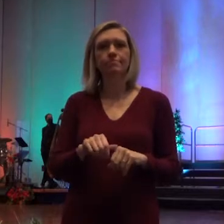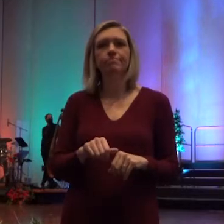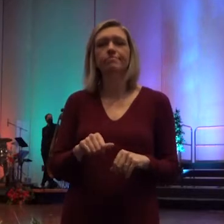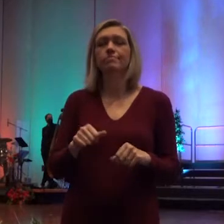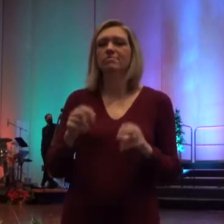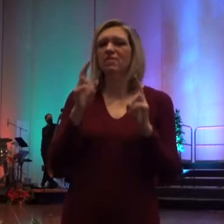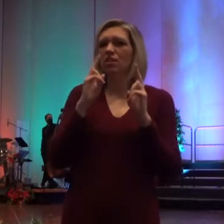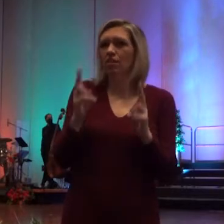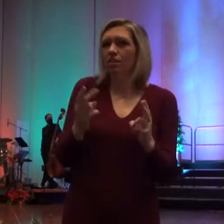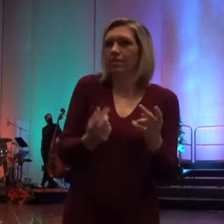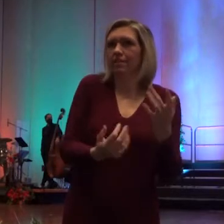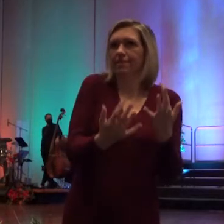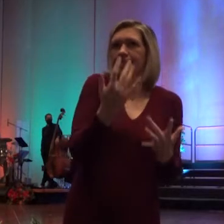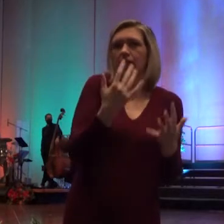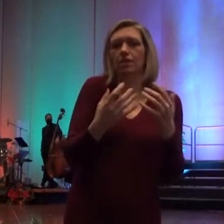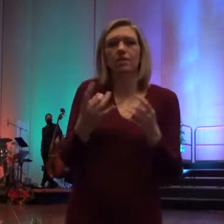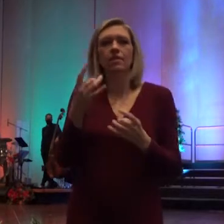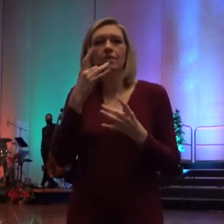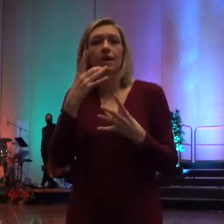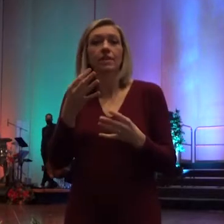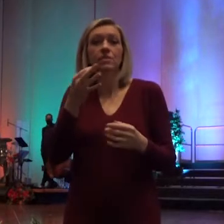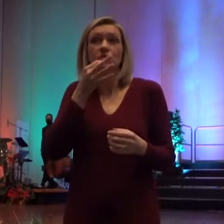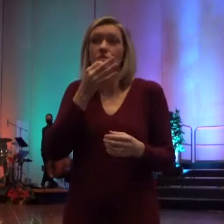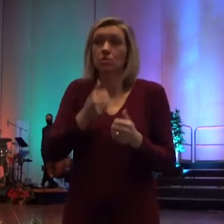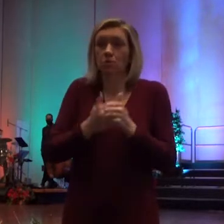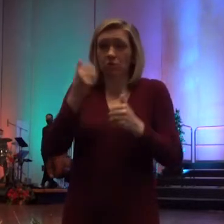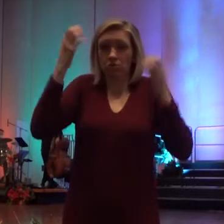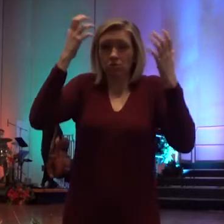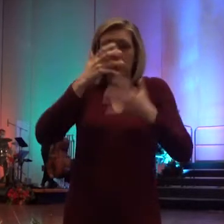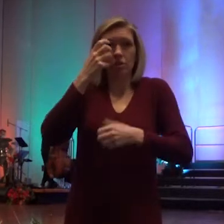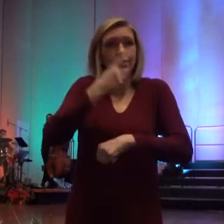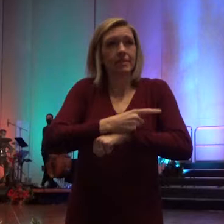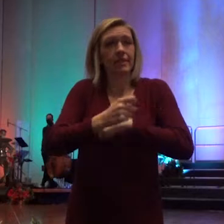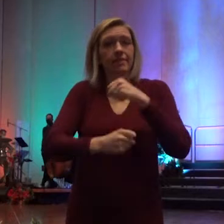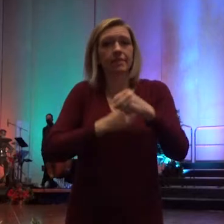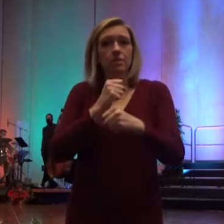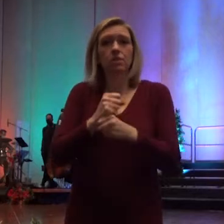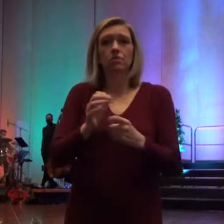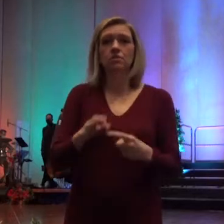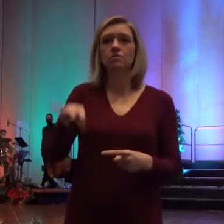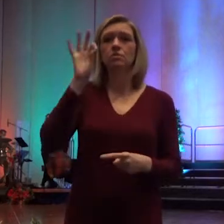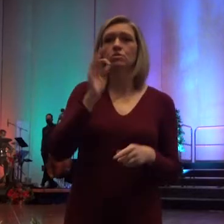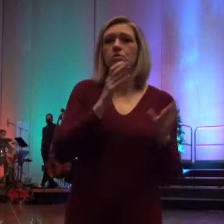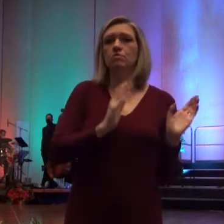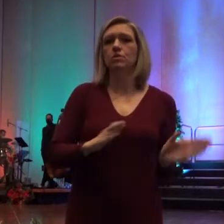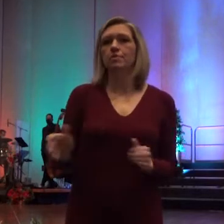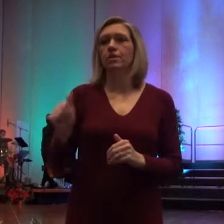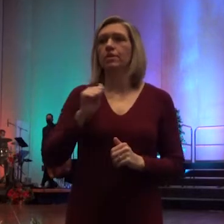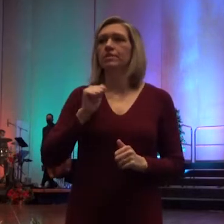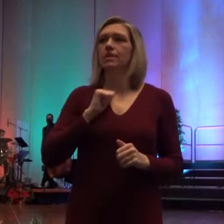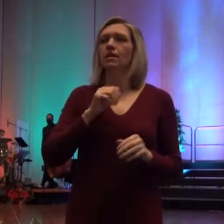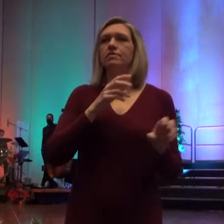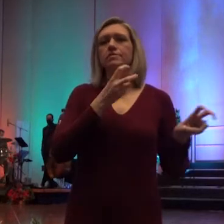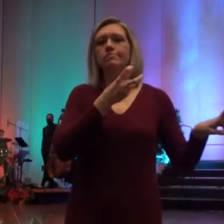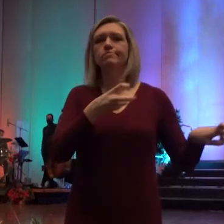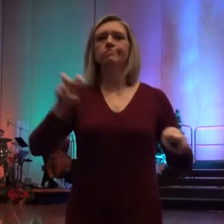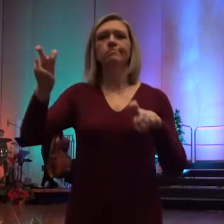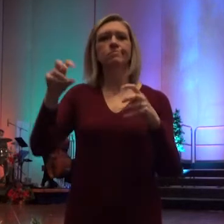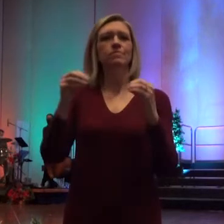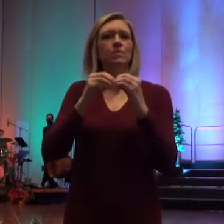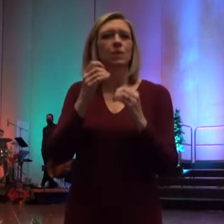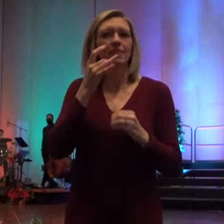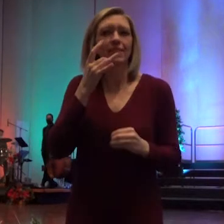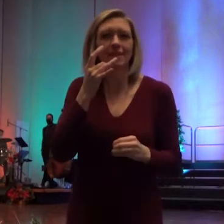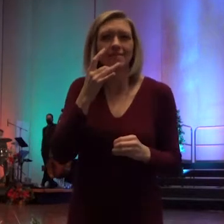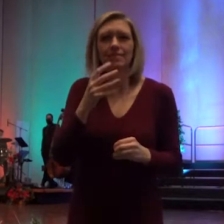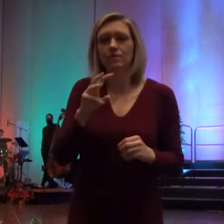Honor the fire and light as we enter the darkest day of the year and spiritually prepare ourselves to move into greater light at our winter